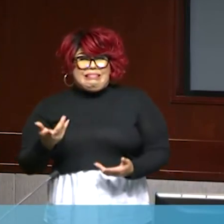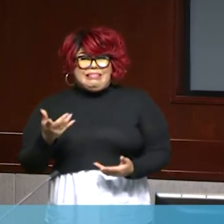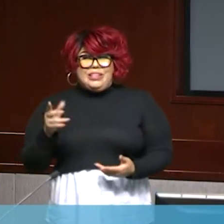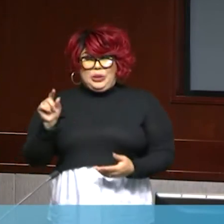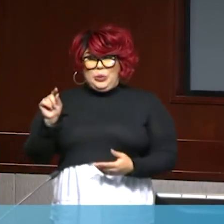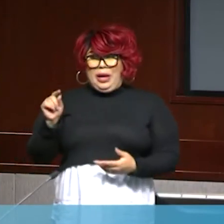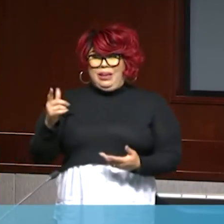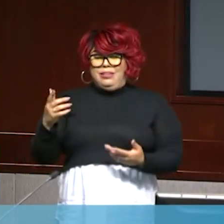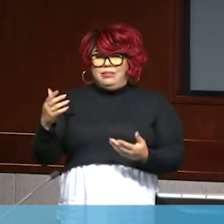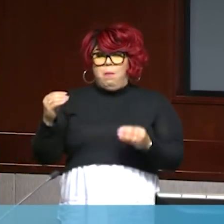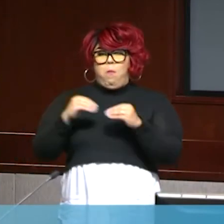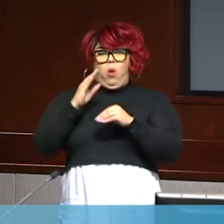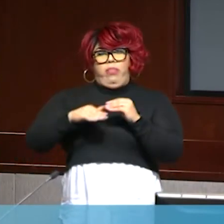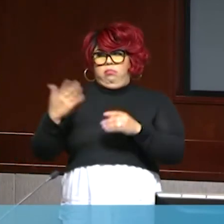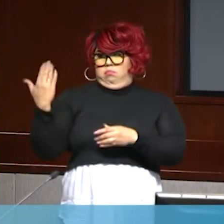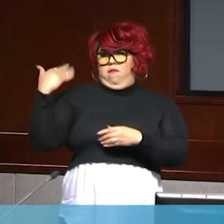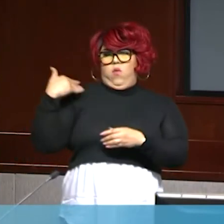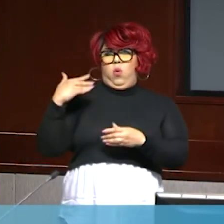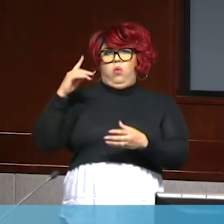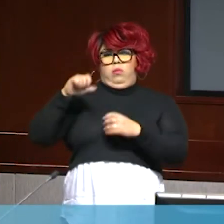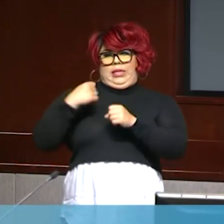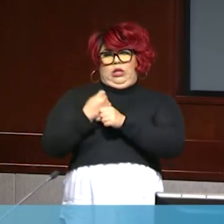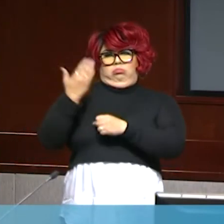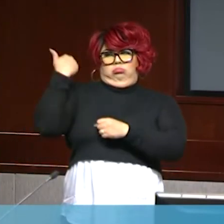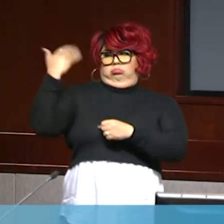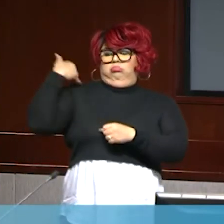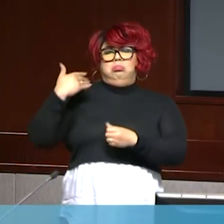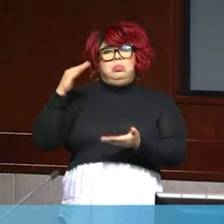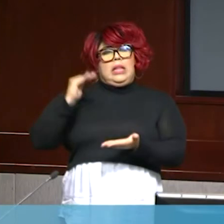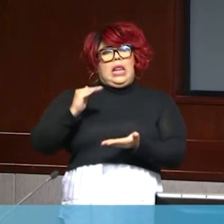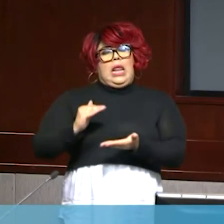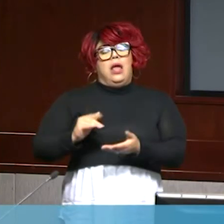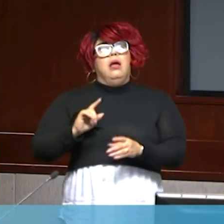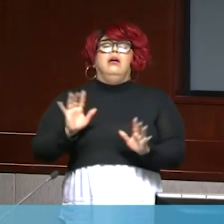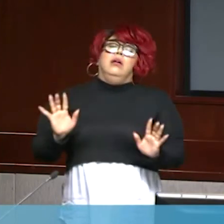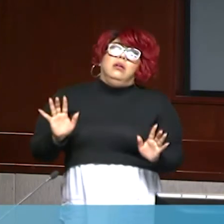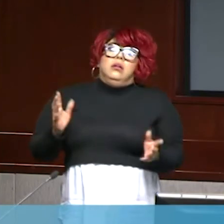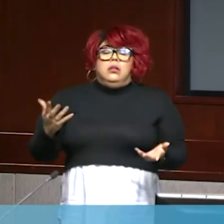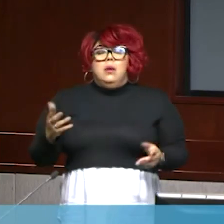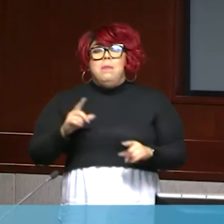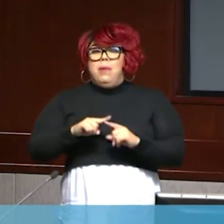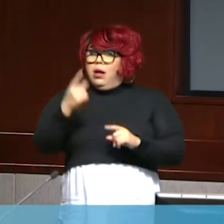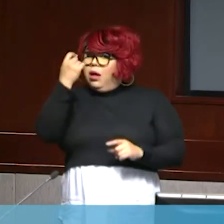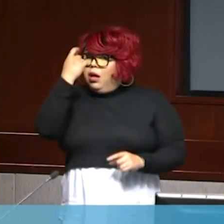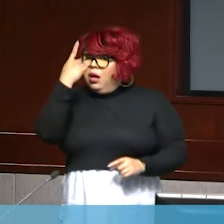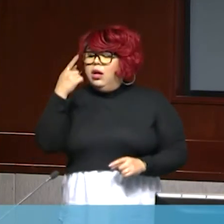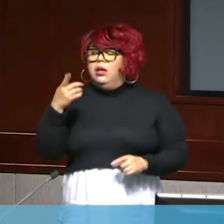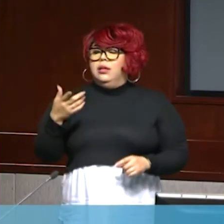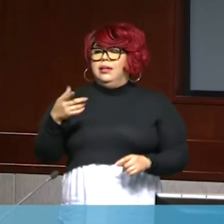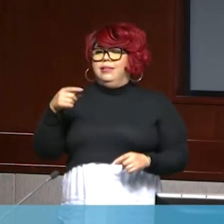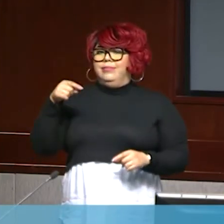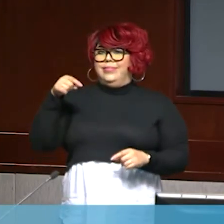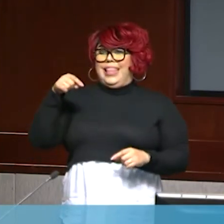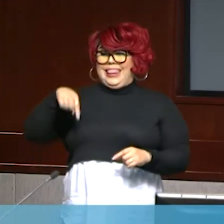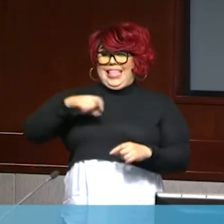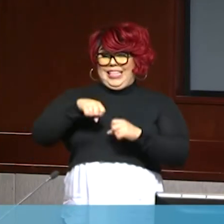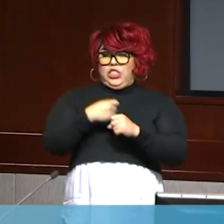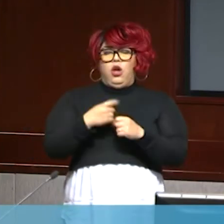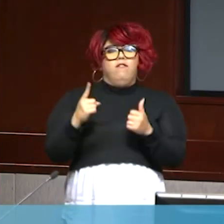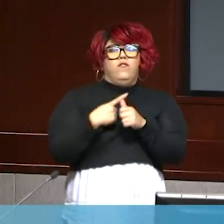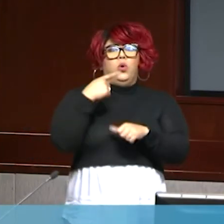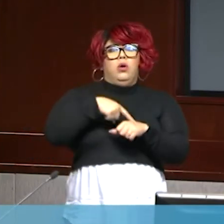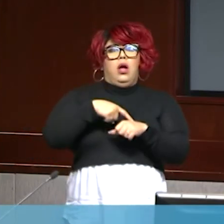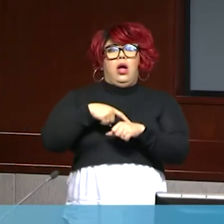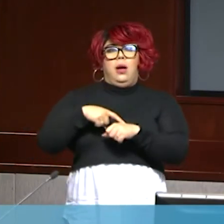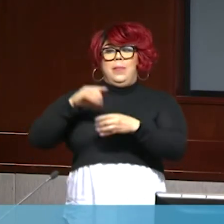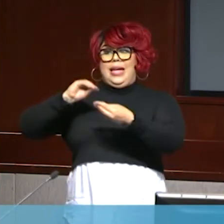higher spectrum. However, this flu season was the first year we received our flu numbers from the state, and so those